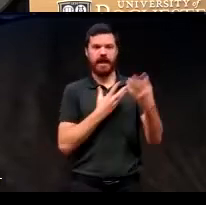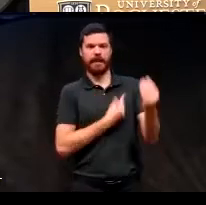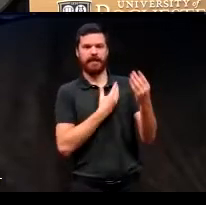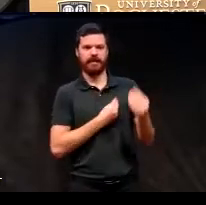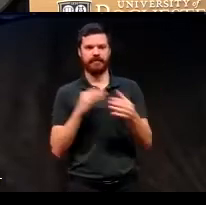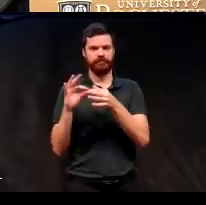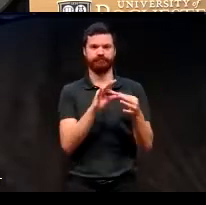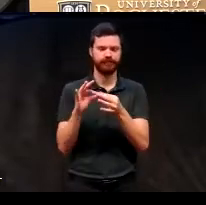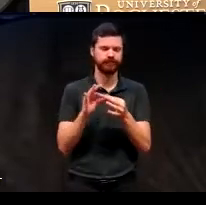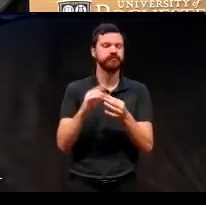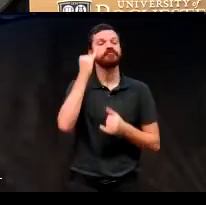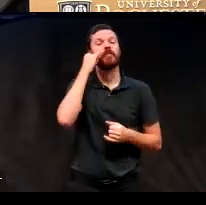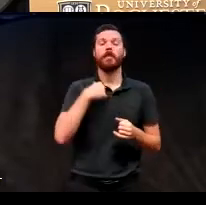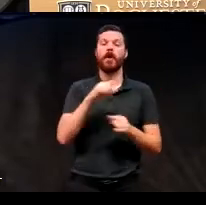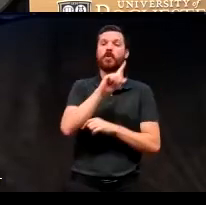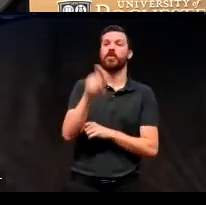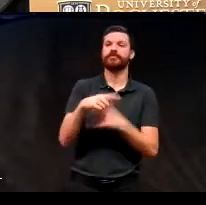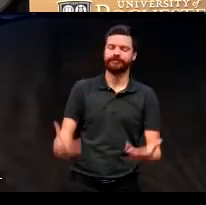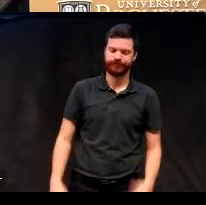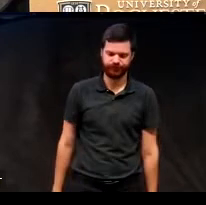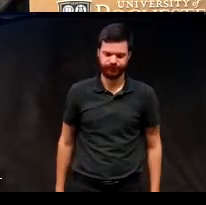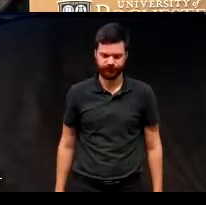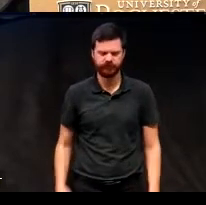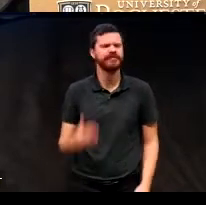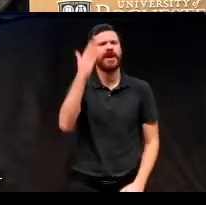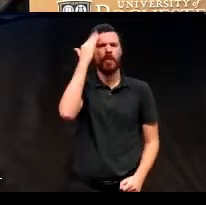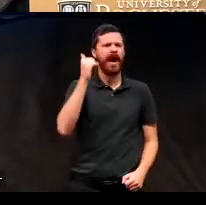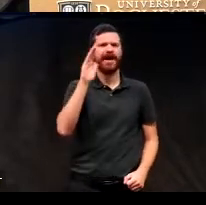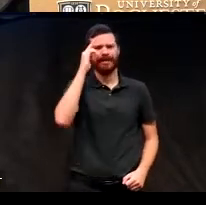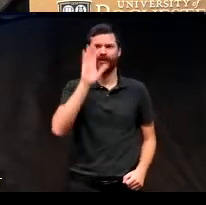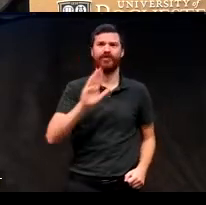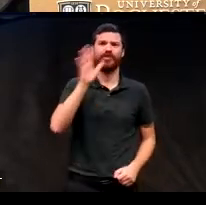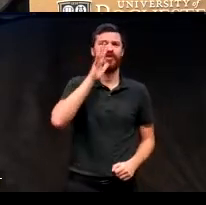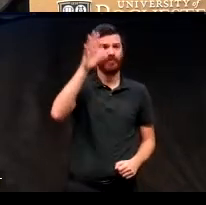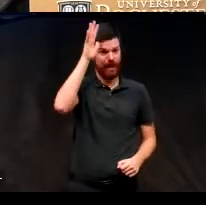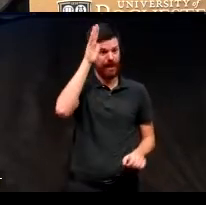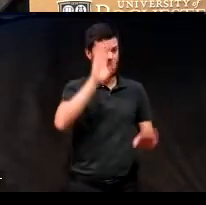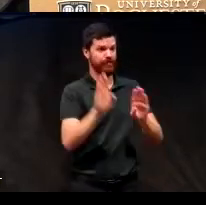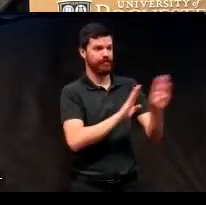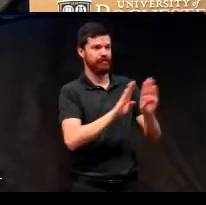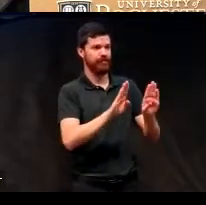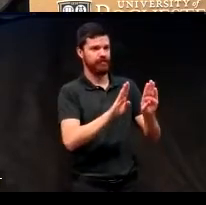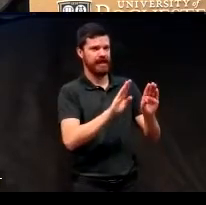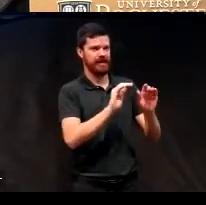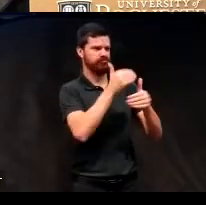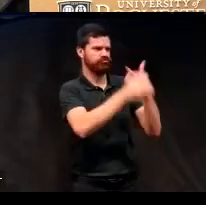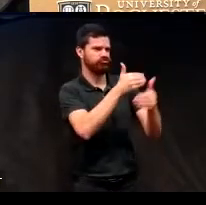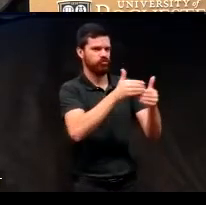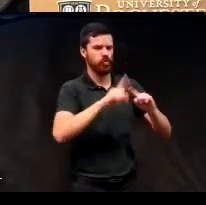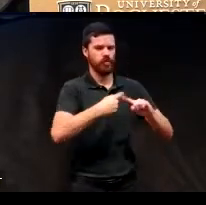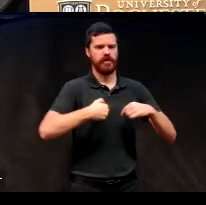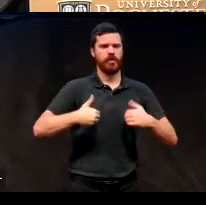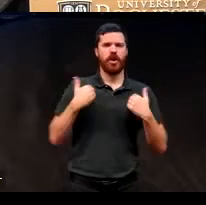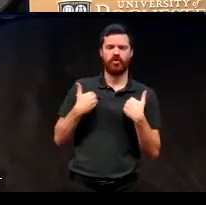So imagine I asked the question, why do you believe your parent behaved the way they did when you were younger? We can imagine